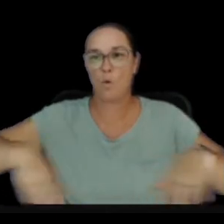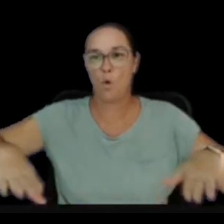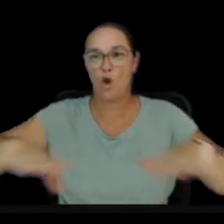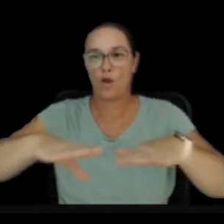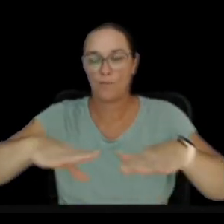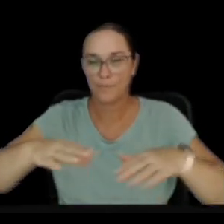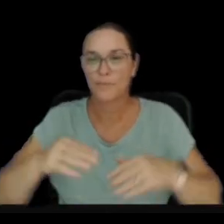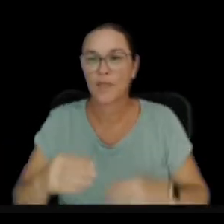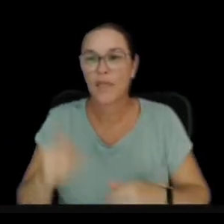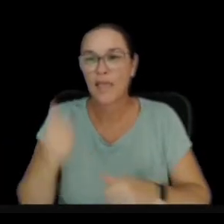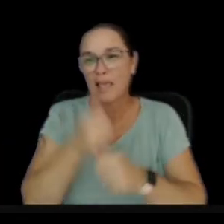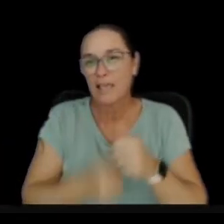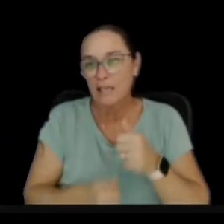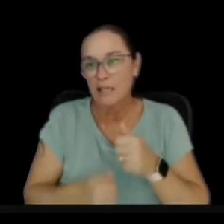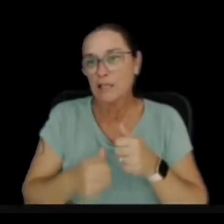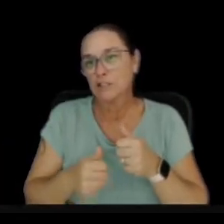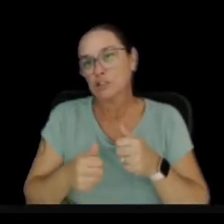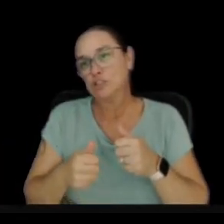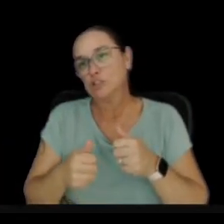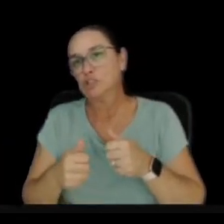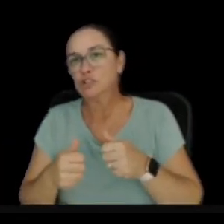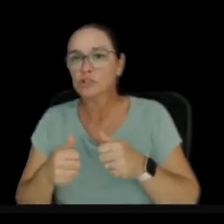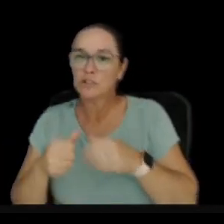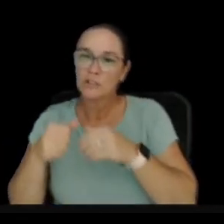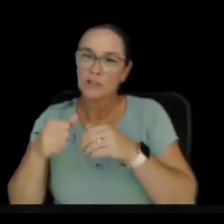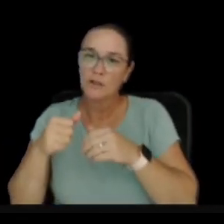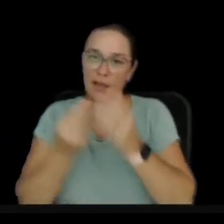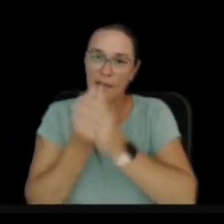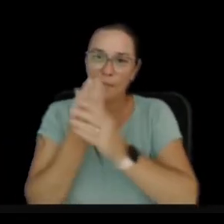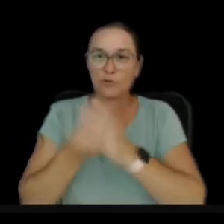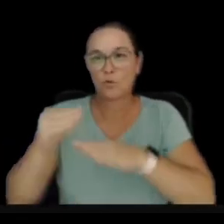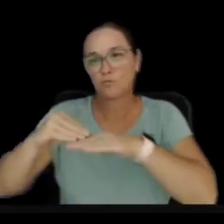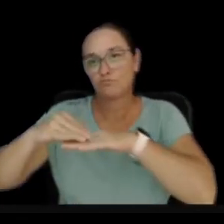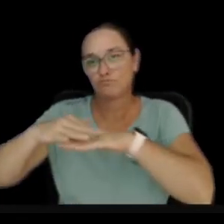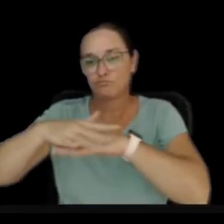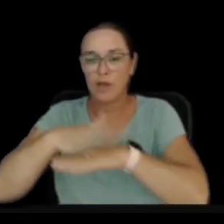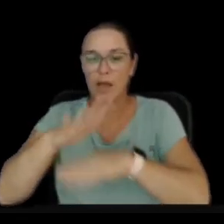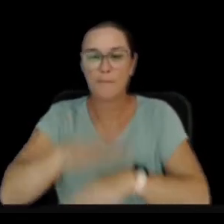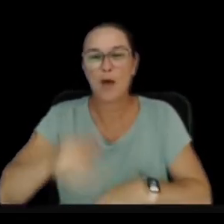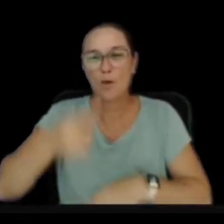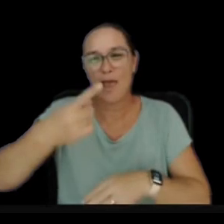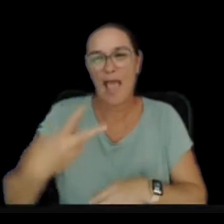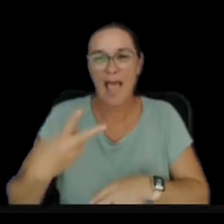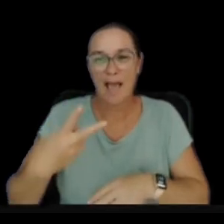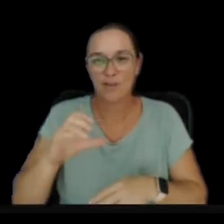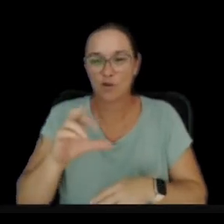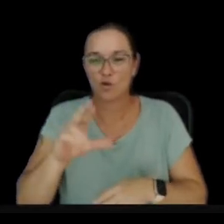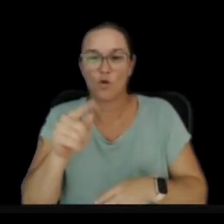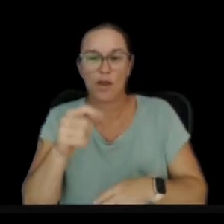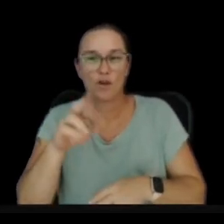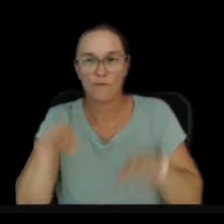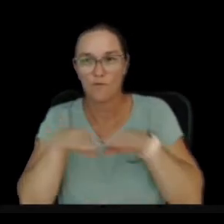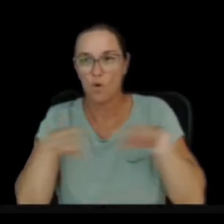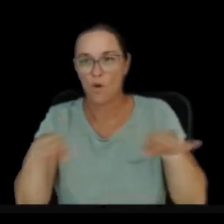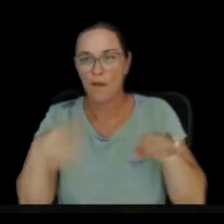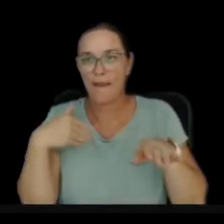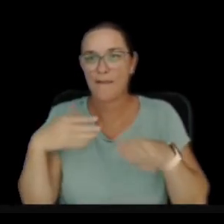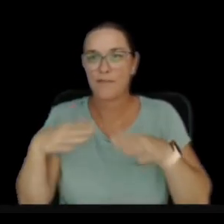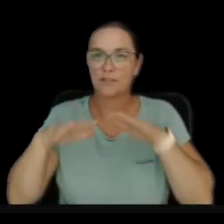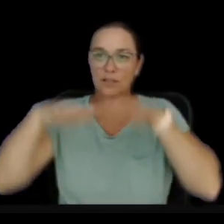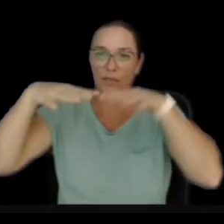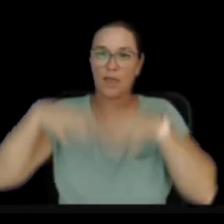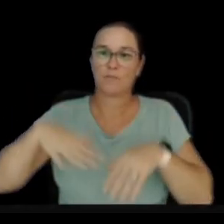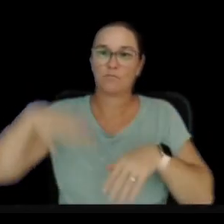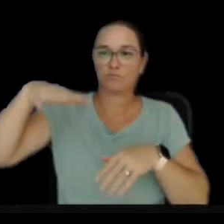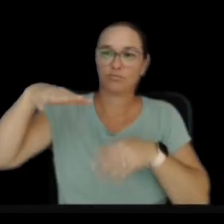has covered about half of the crater floor of Halemaʻumaʻu, and it does so in these series of perched areas, right? It's almost like